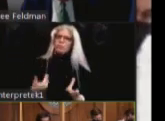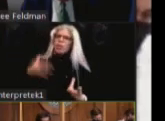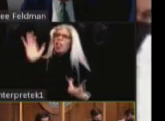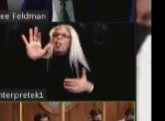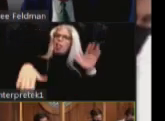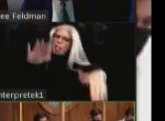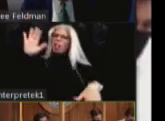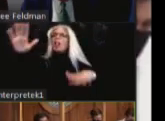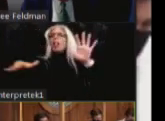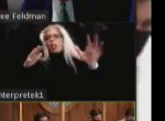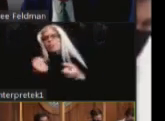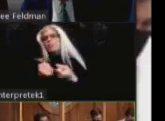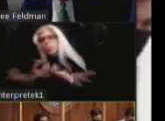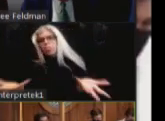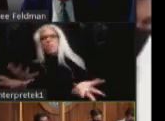there's